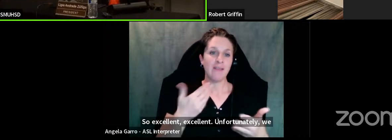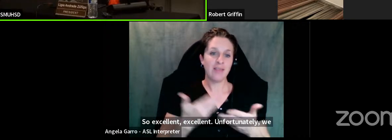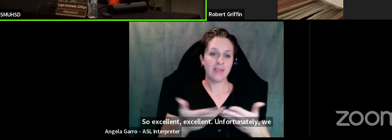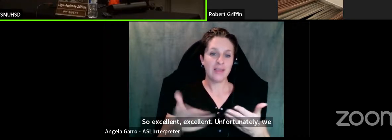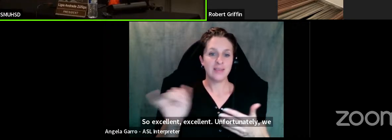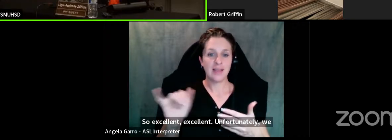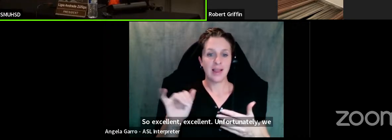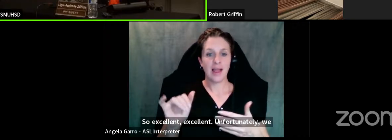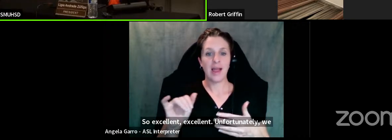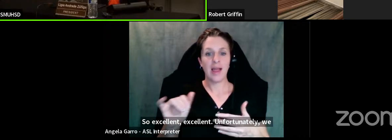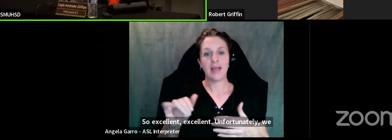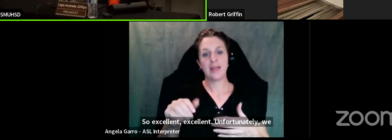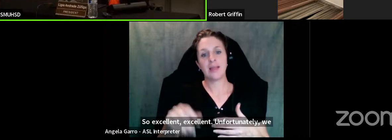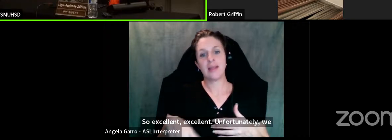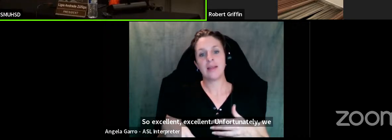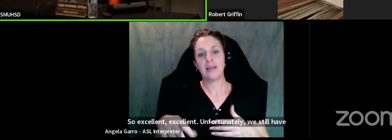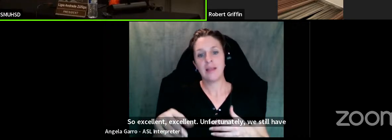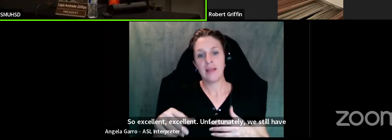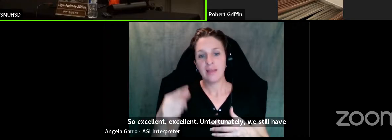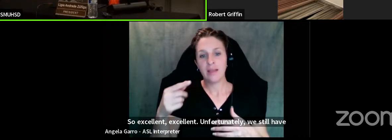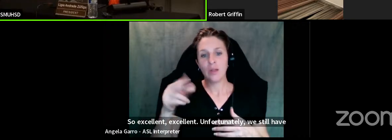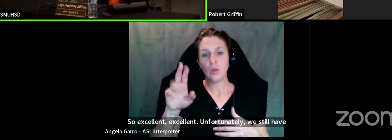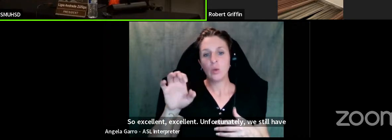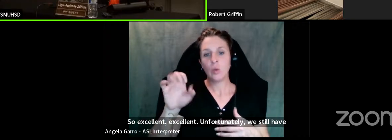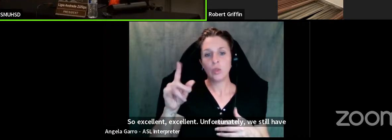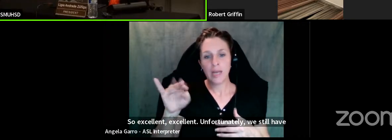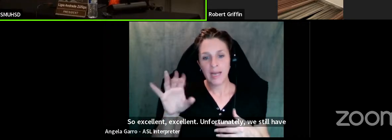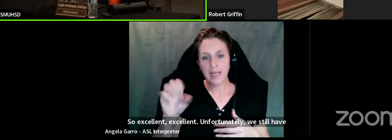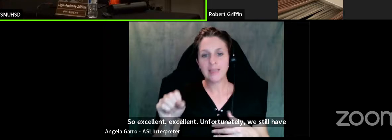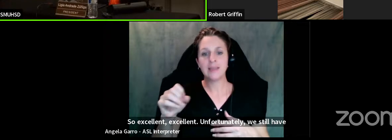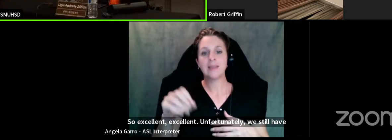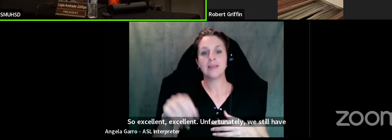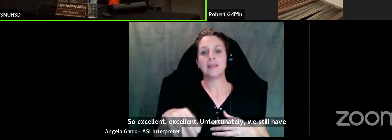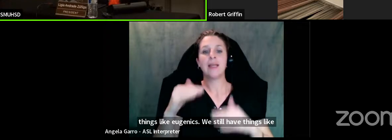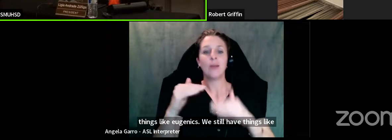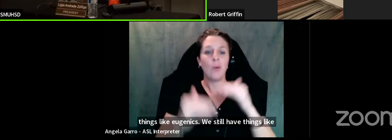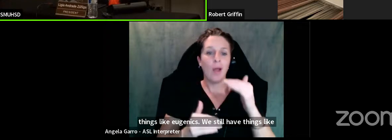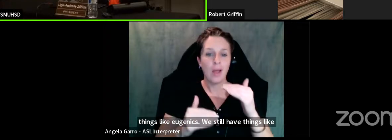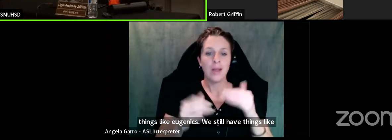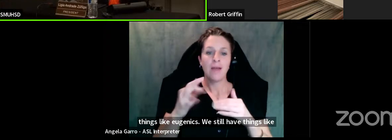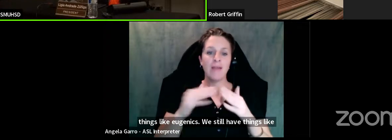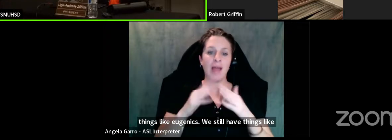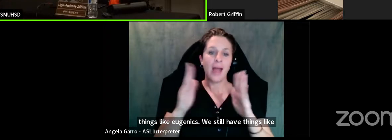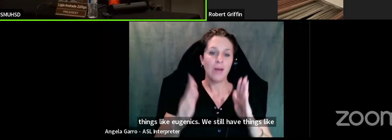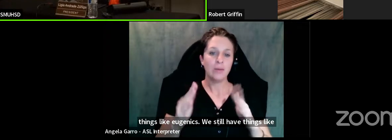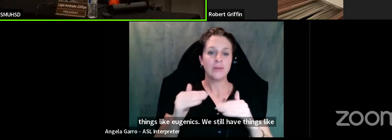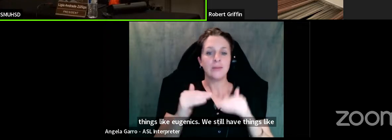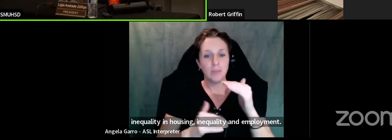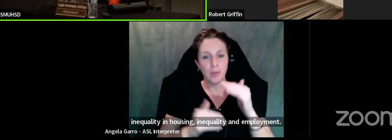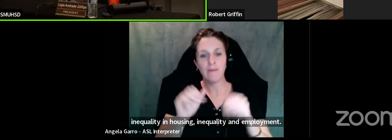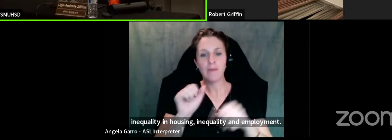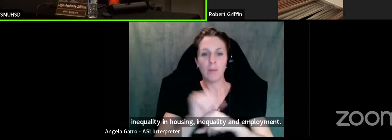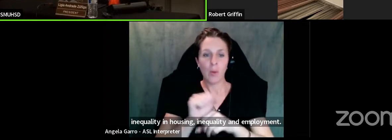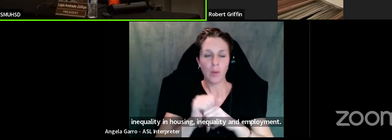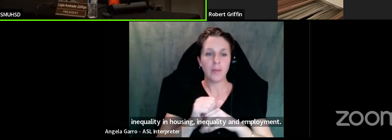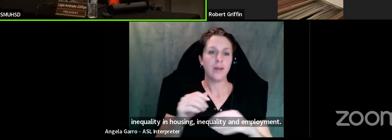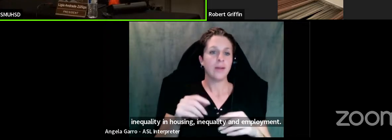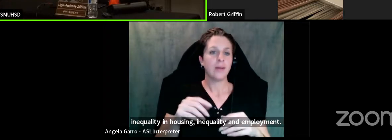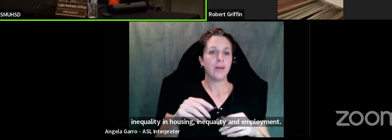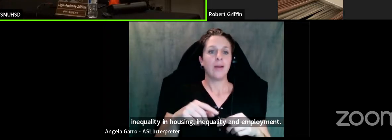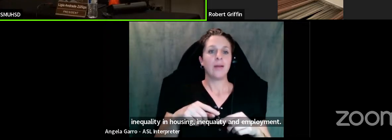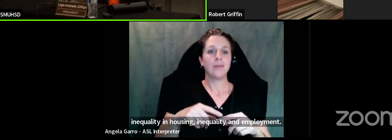eugenics. We still have things like inequality in housing, inequality in employment, discrepancies in